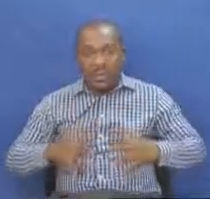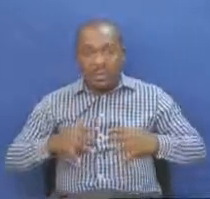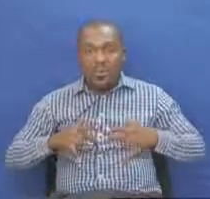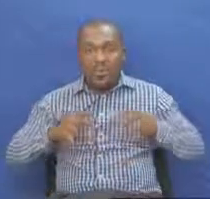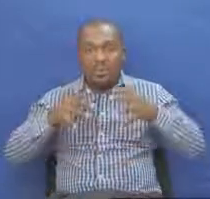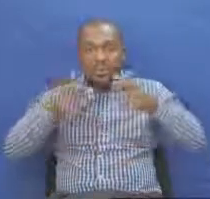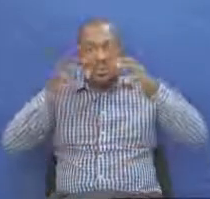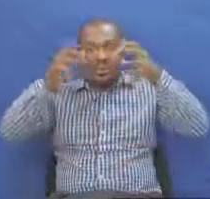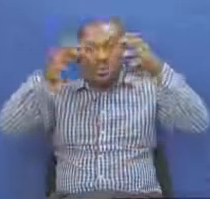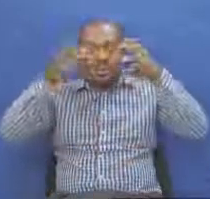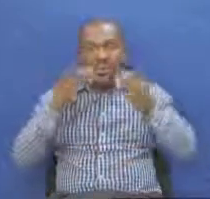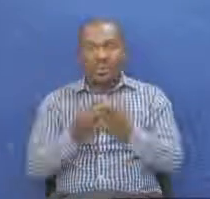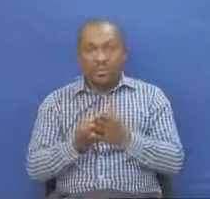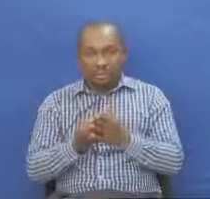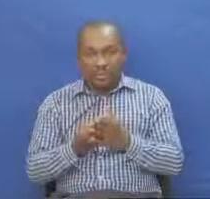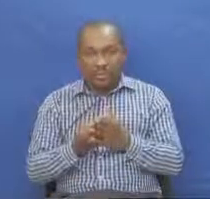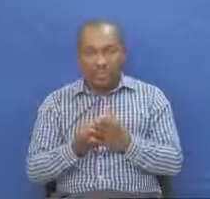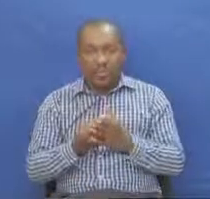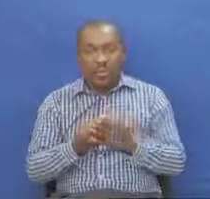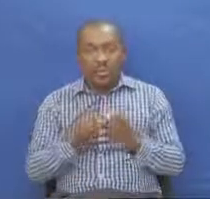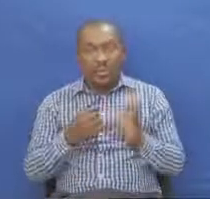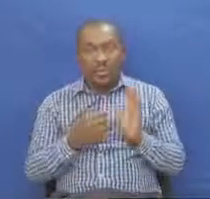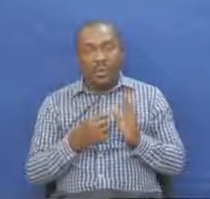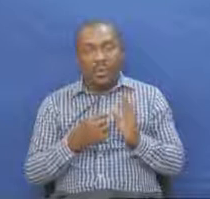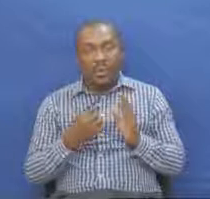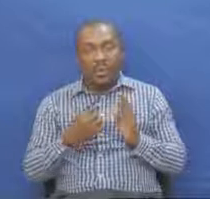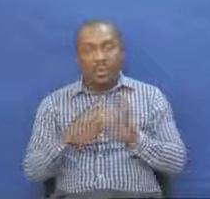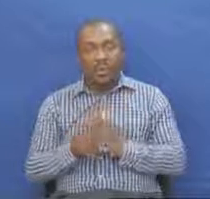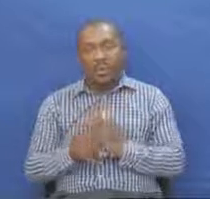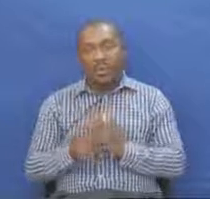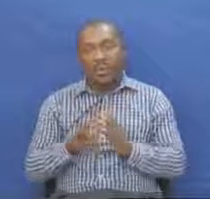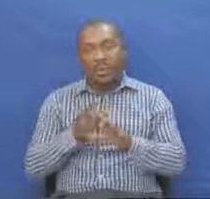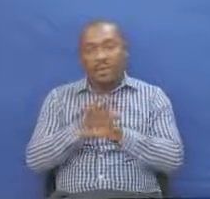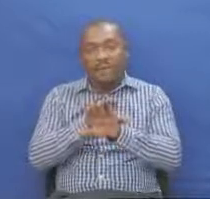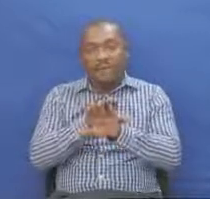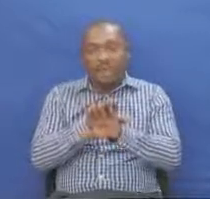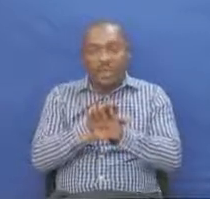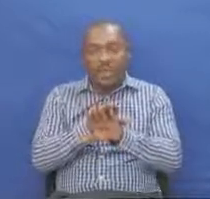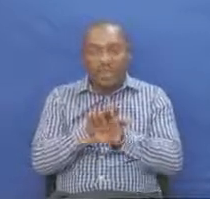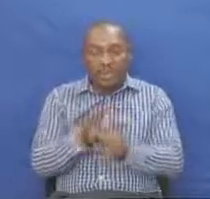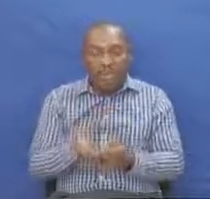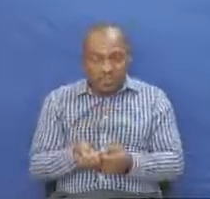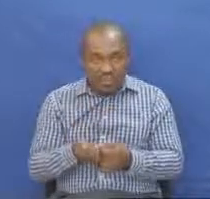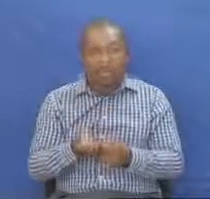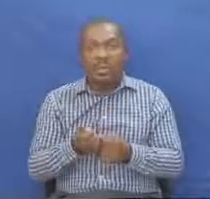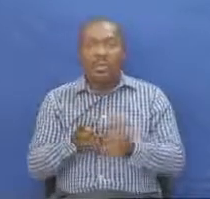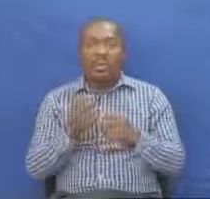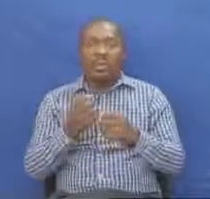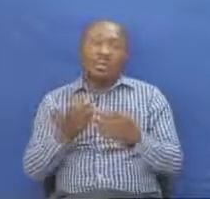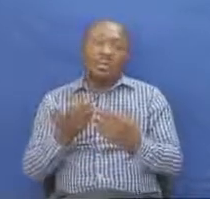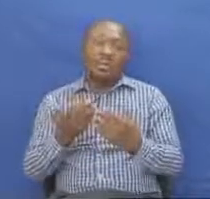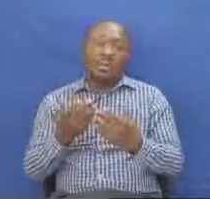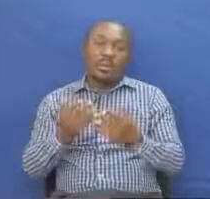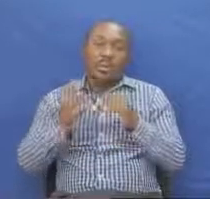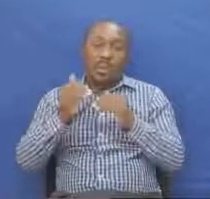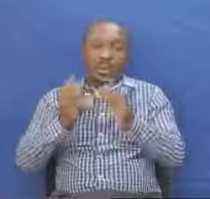The rate by which the tail grows is equal to the rate by which the head grows. So it is called